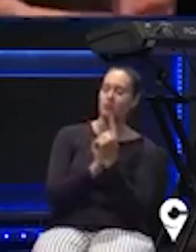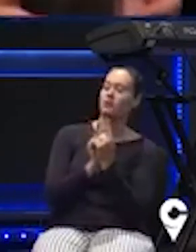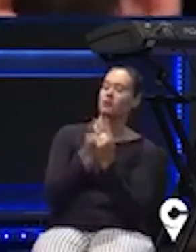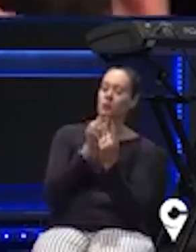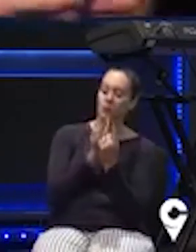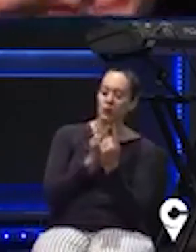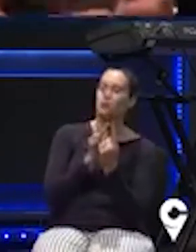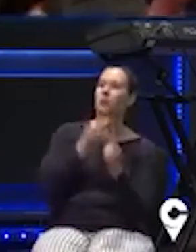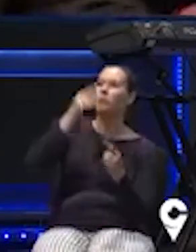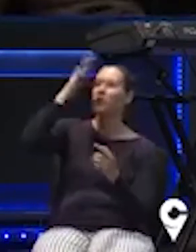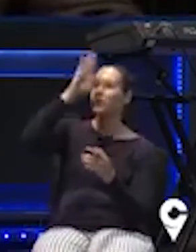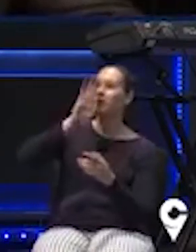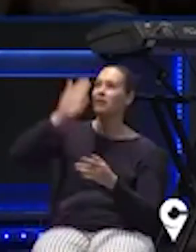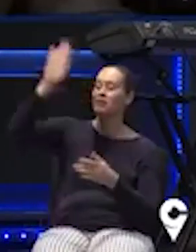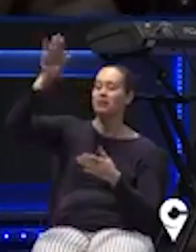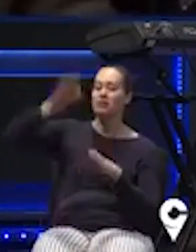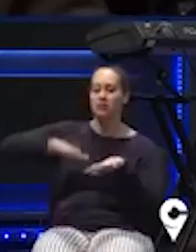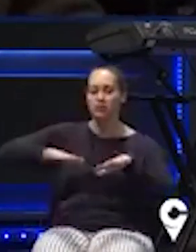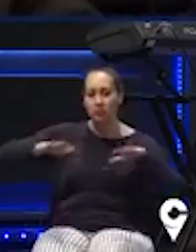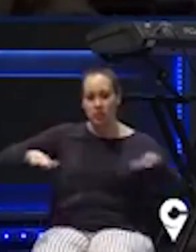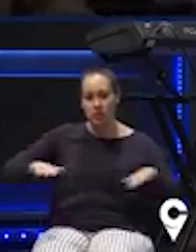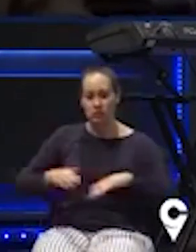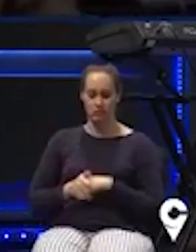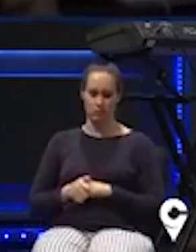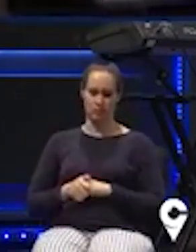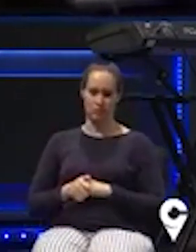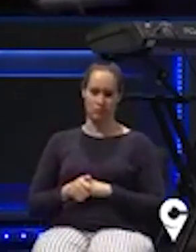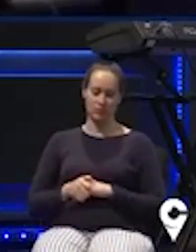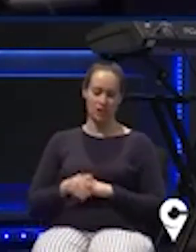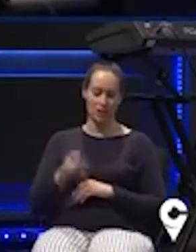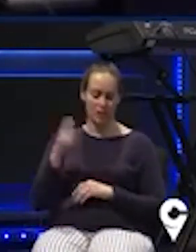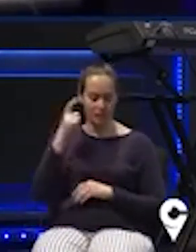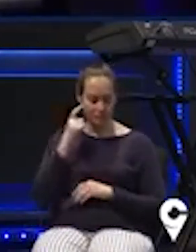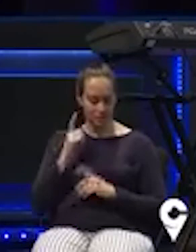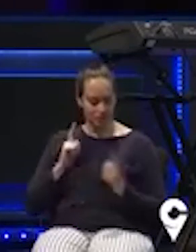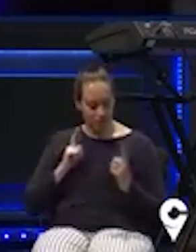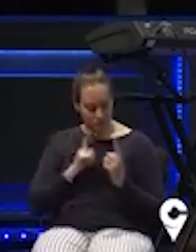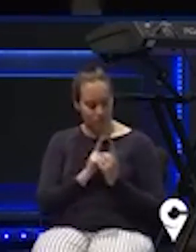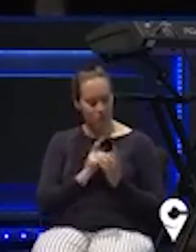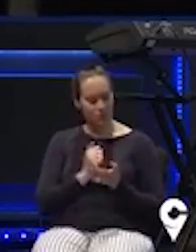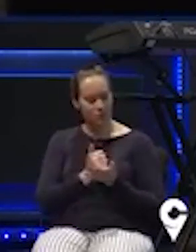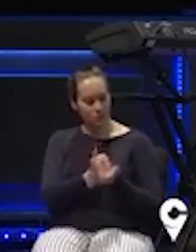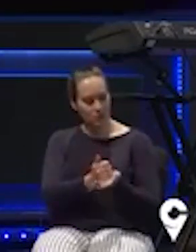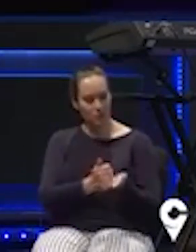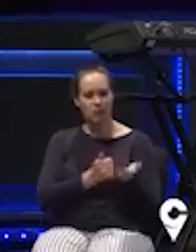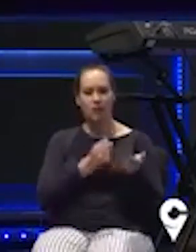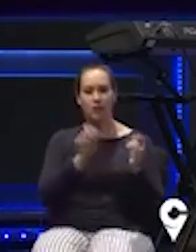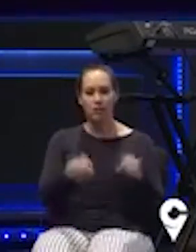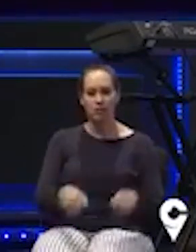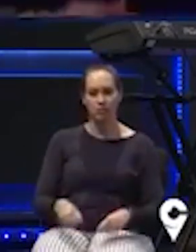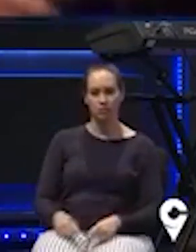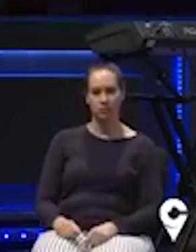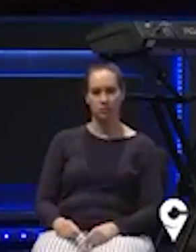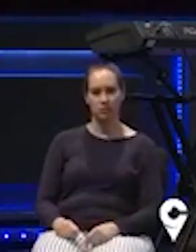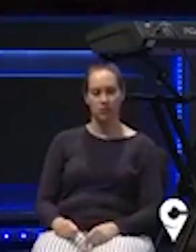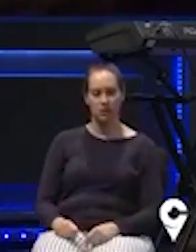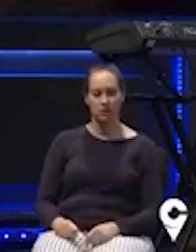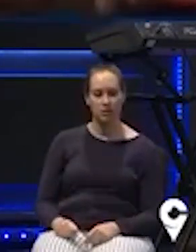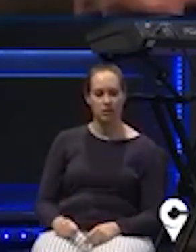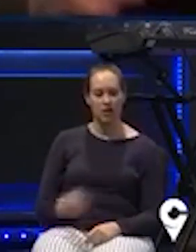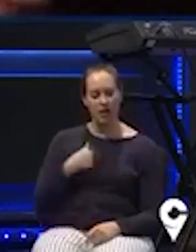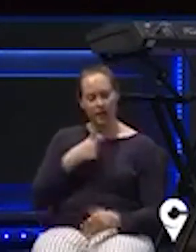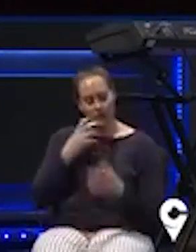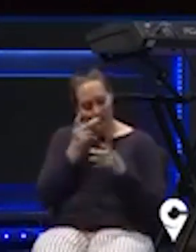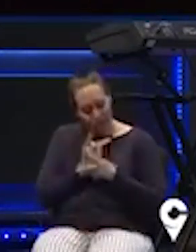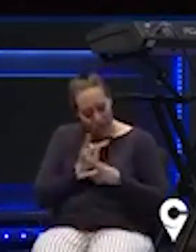your life that needs to change and can change. You approach unity that same way. I care